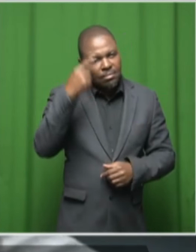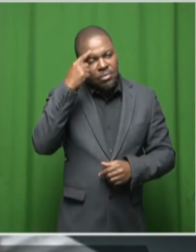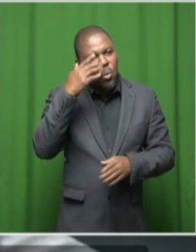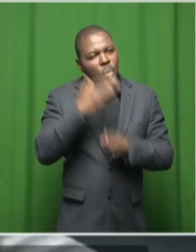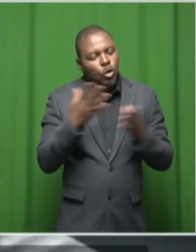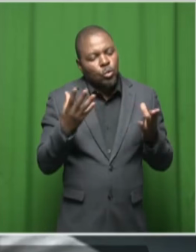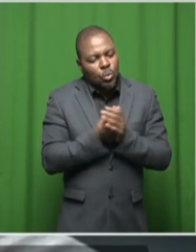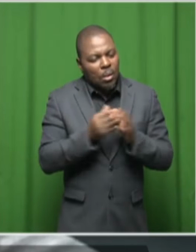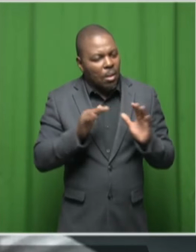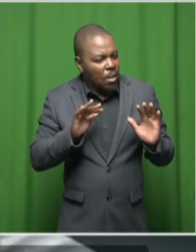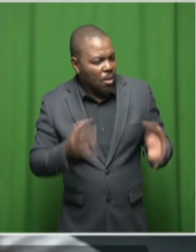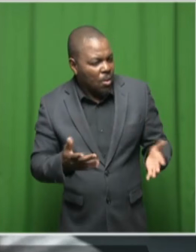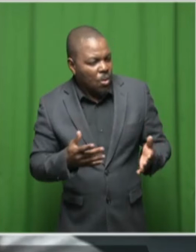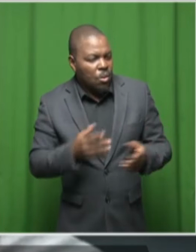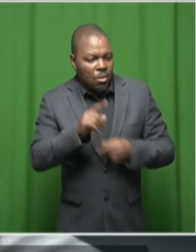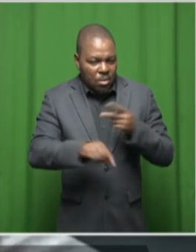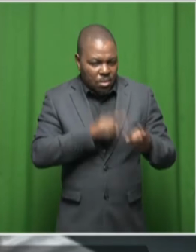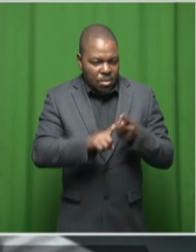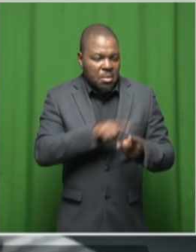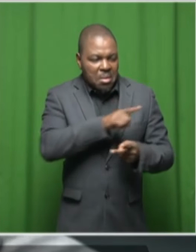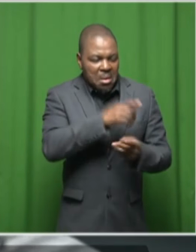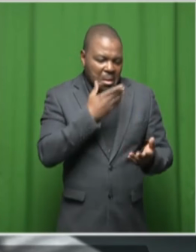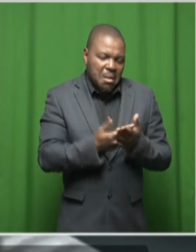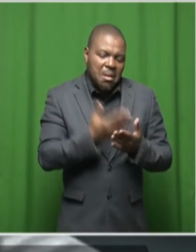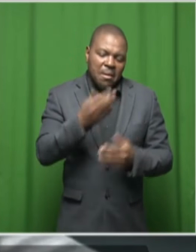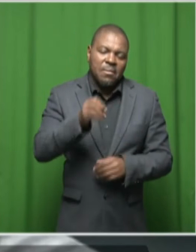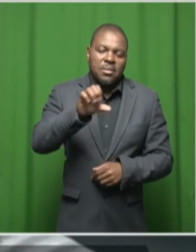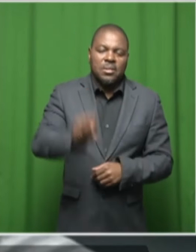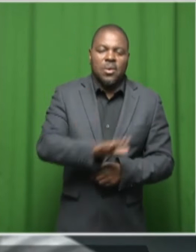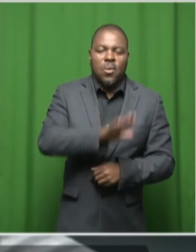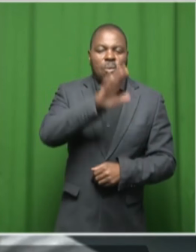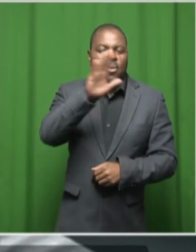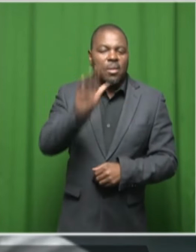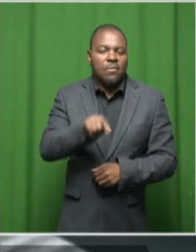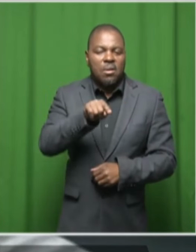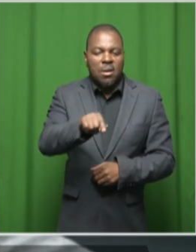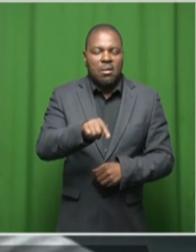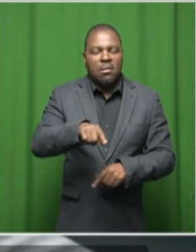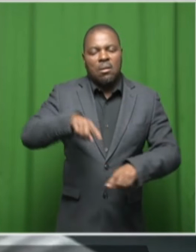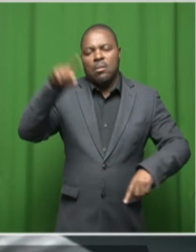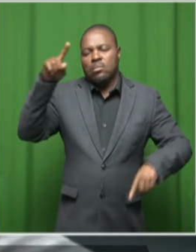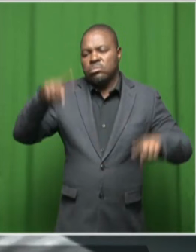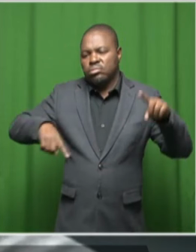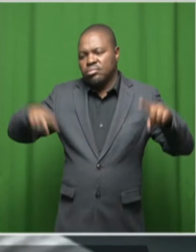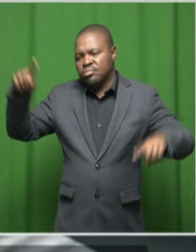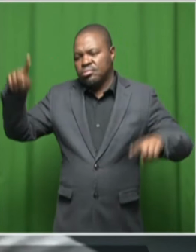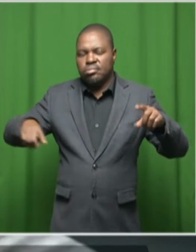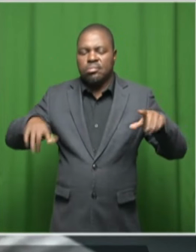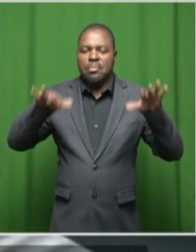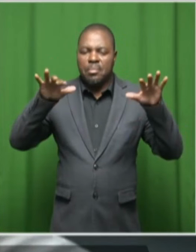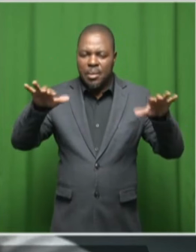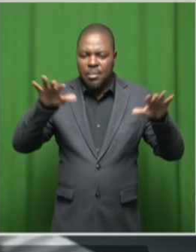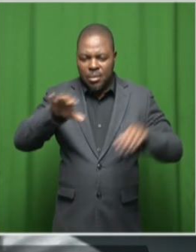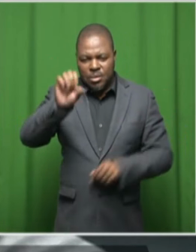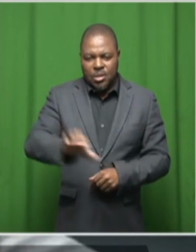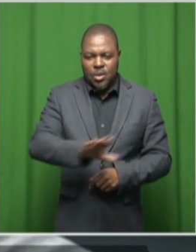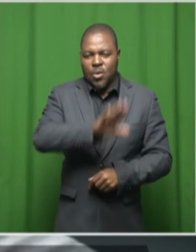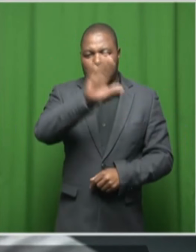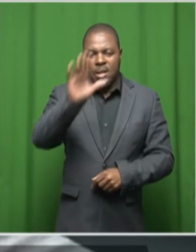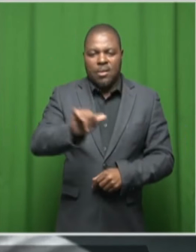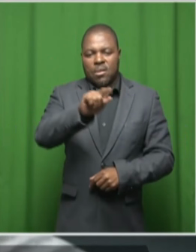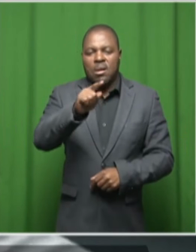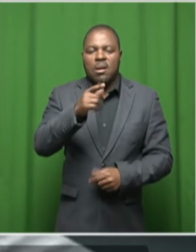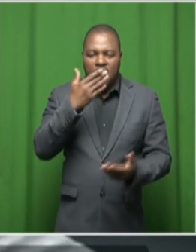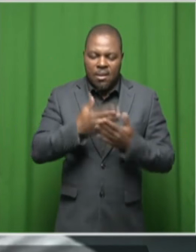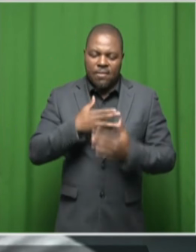together so that we can have the kind of country that all the diverse and different people of South Africa